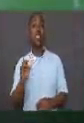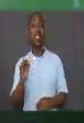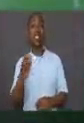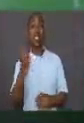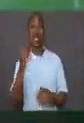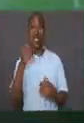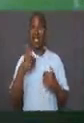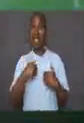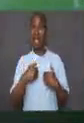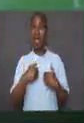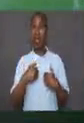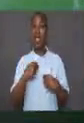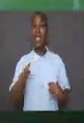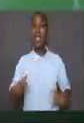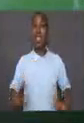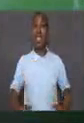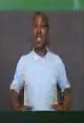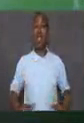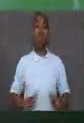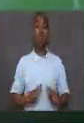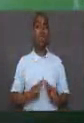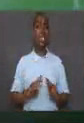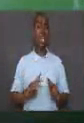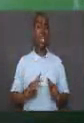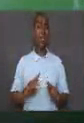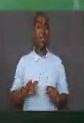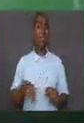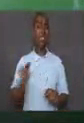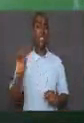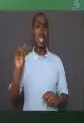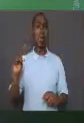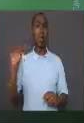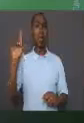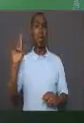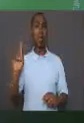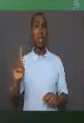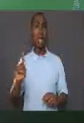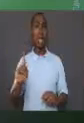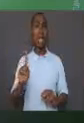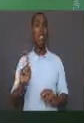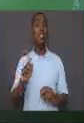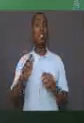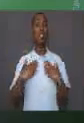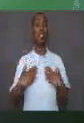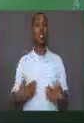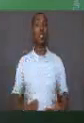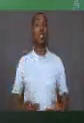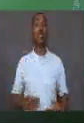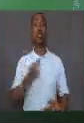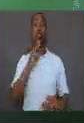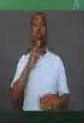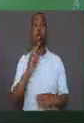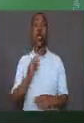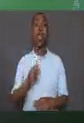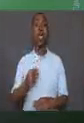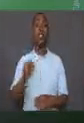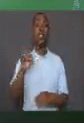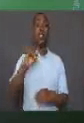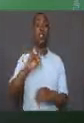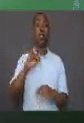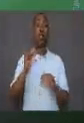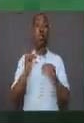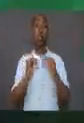kidneys also play a very important role in regulating the body's water and salt